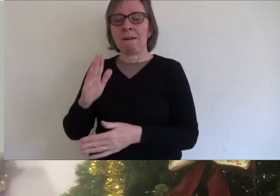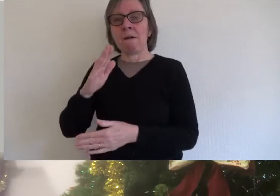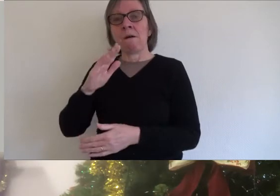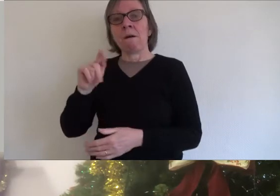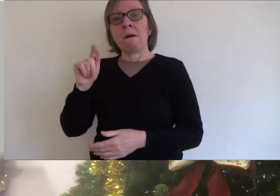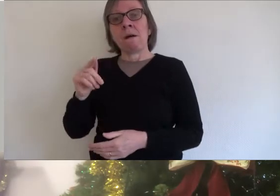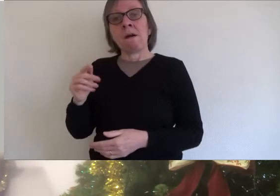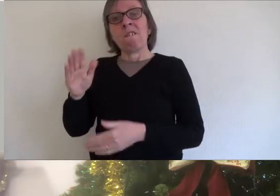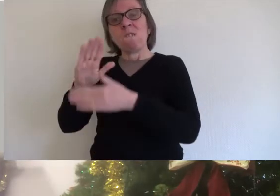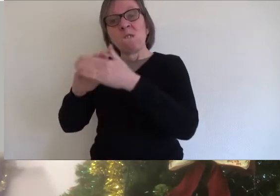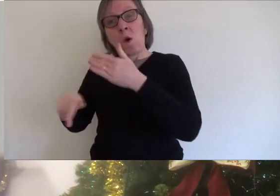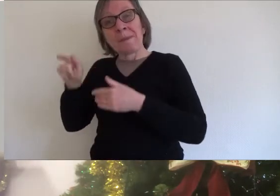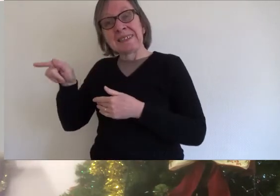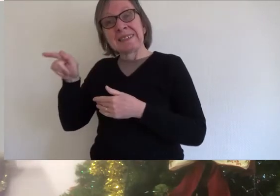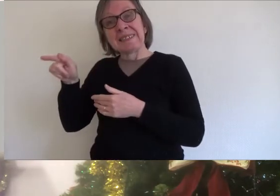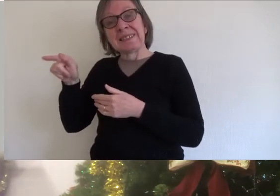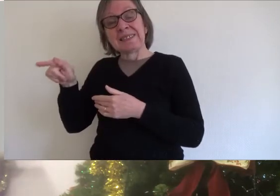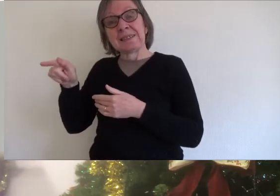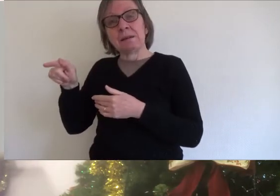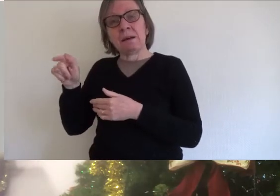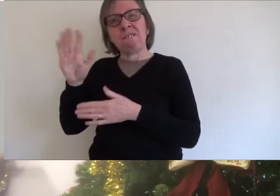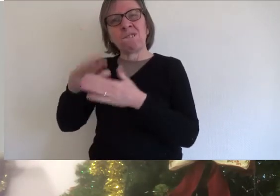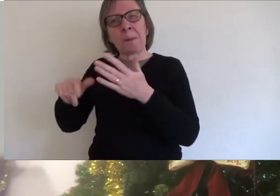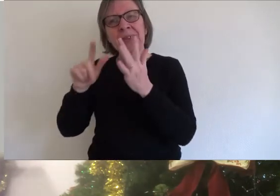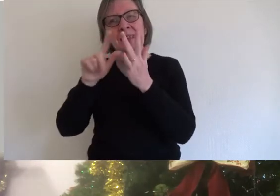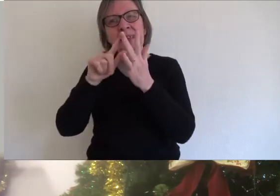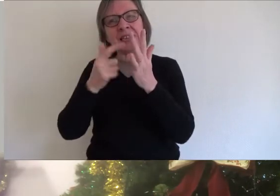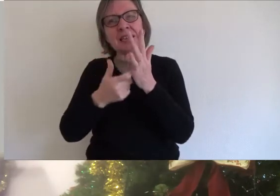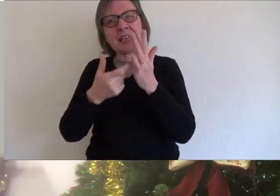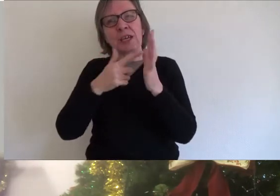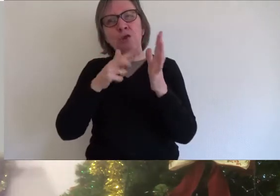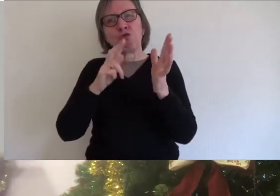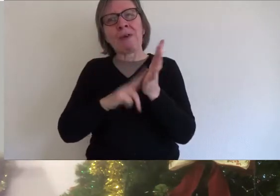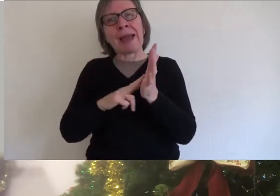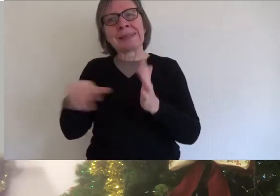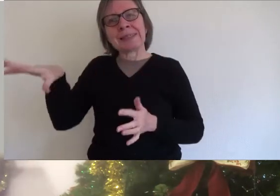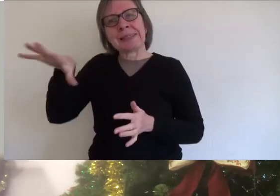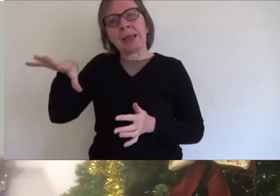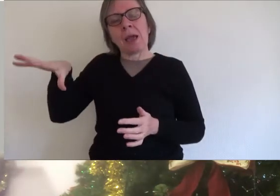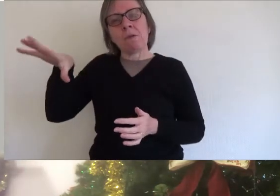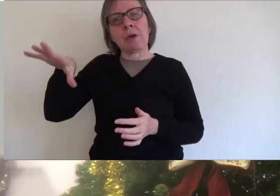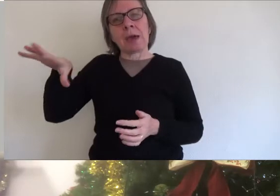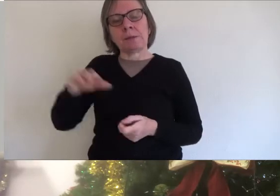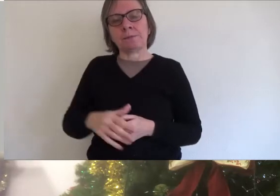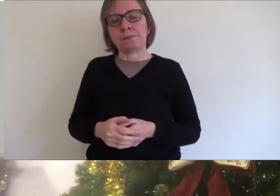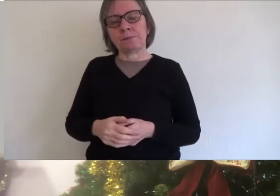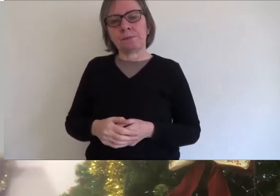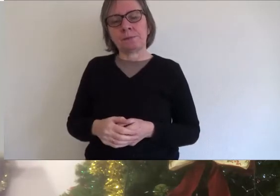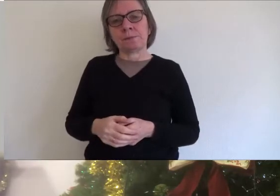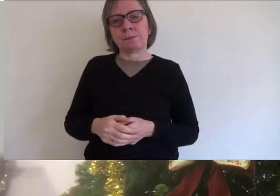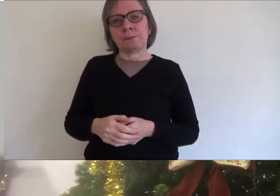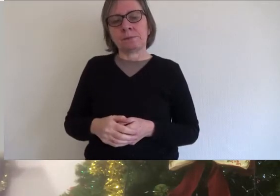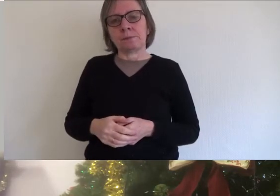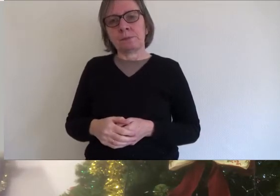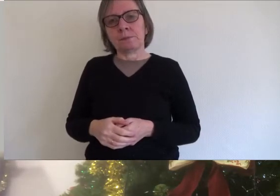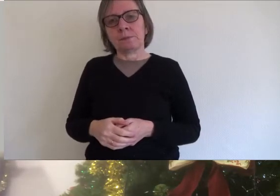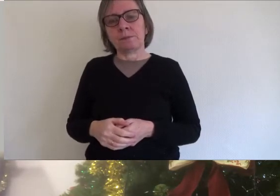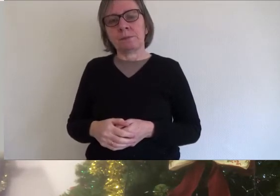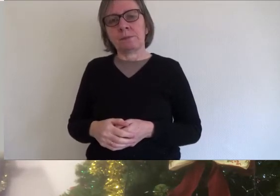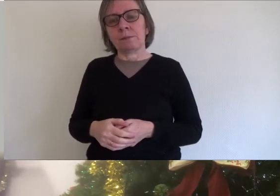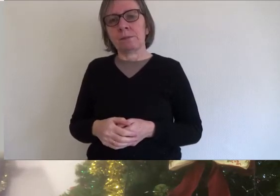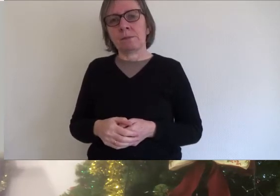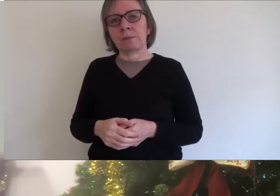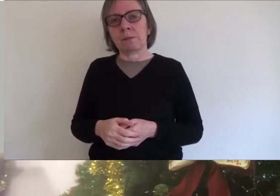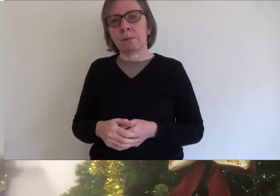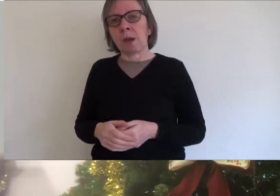east, probably from the area of Iran, at that time Mesopotamia. And the word that was given